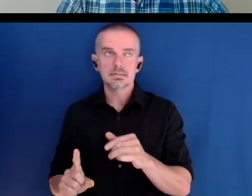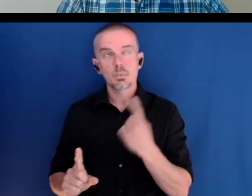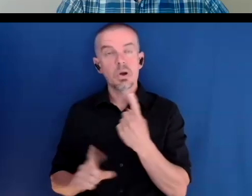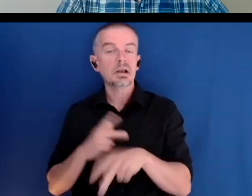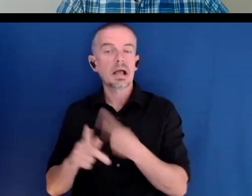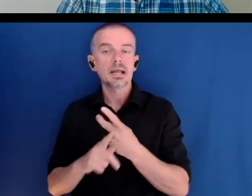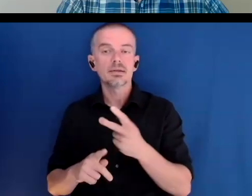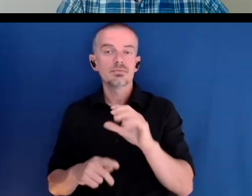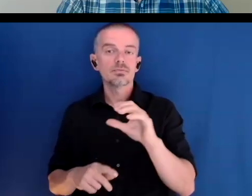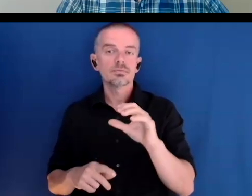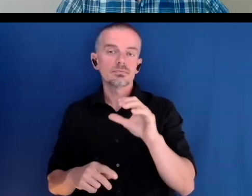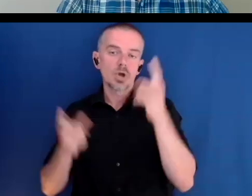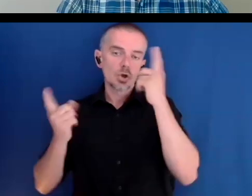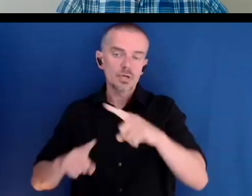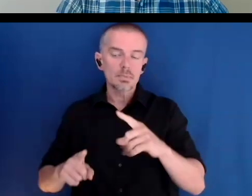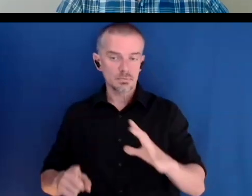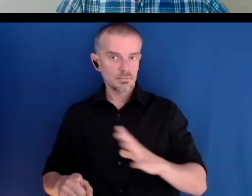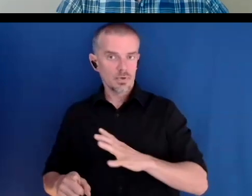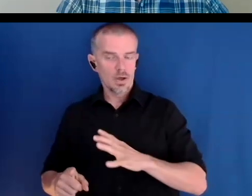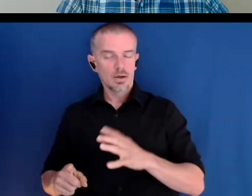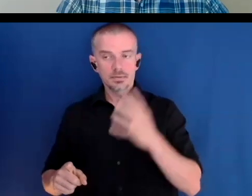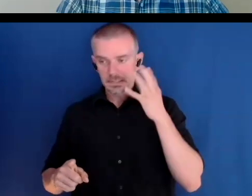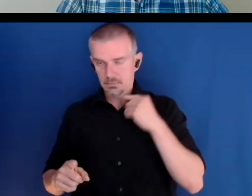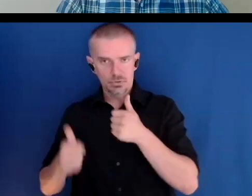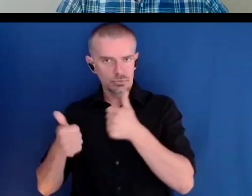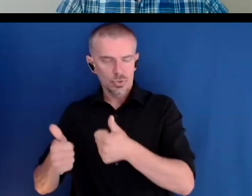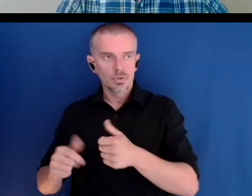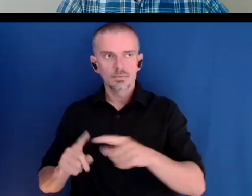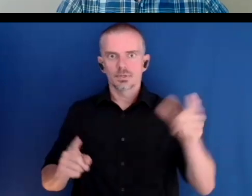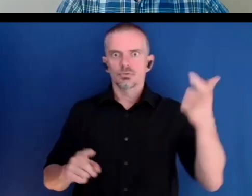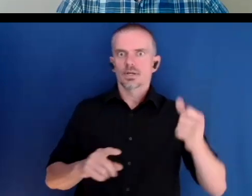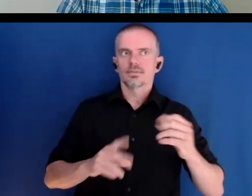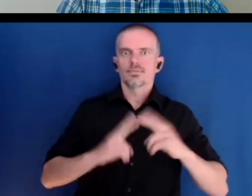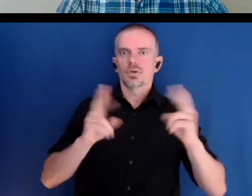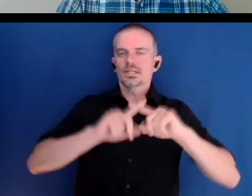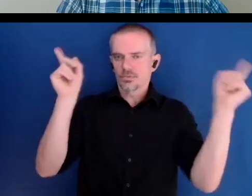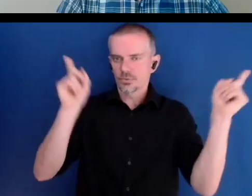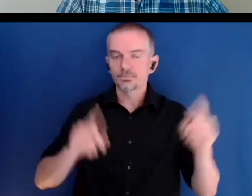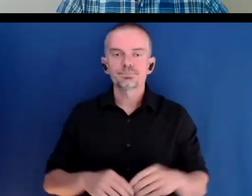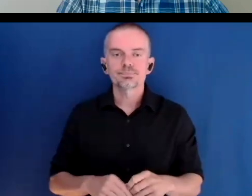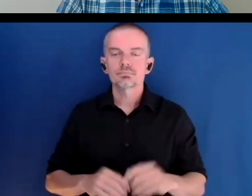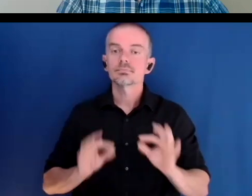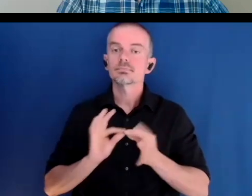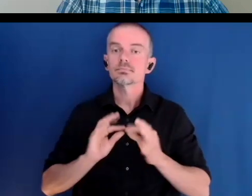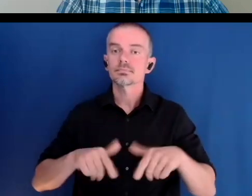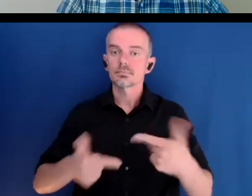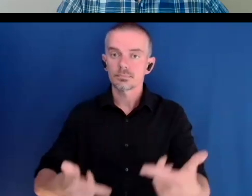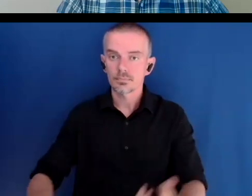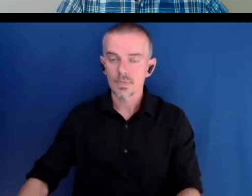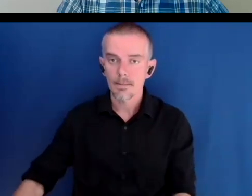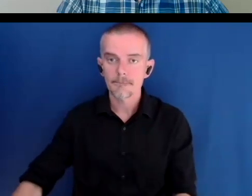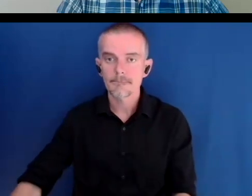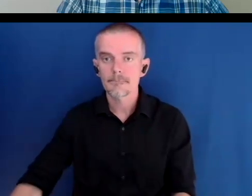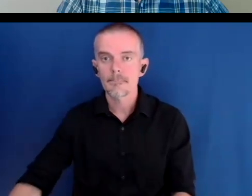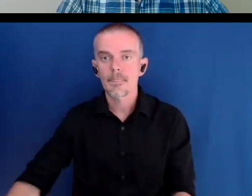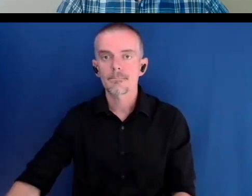tool and grants being a pretty different context. kind of spinning off of where you were going,